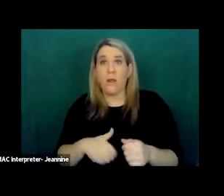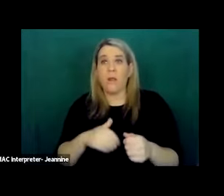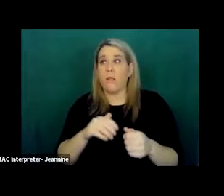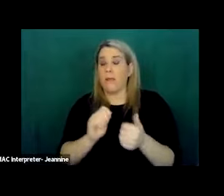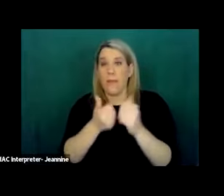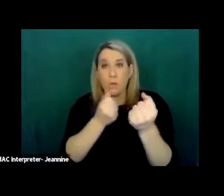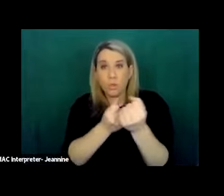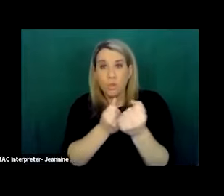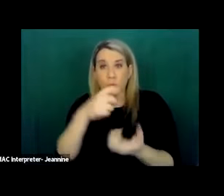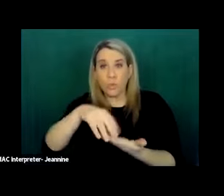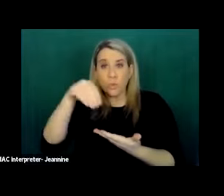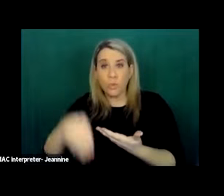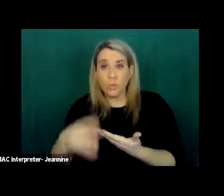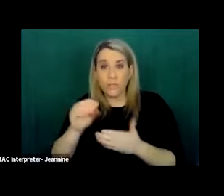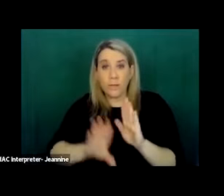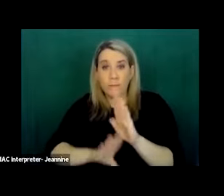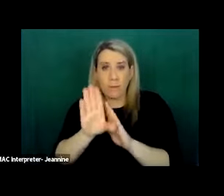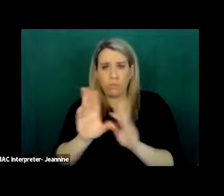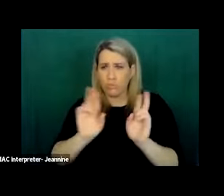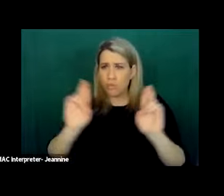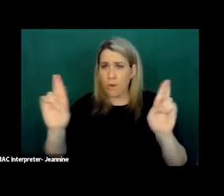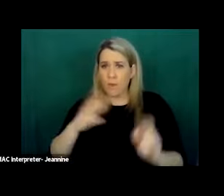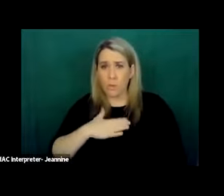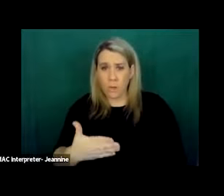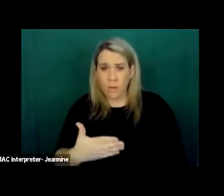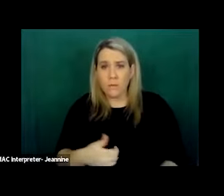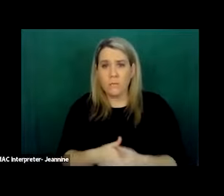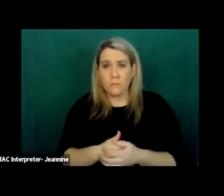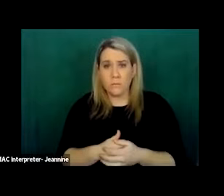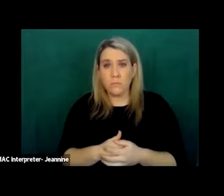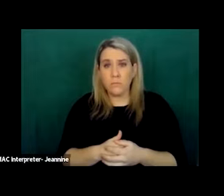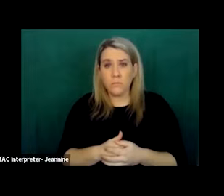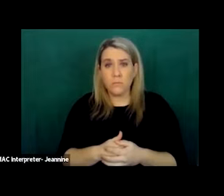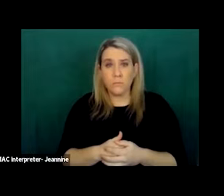in developing, we are ready and willing always.